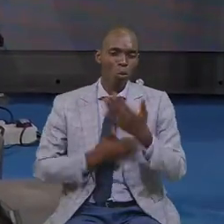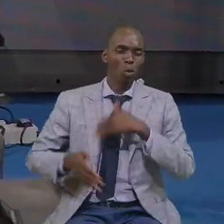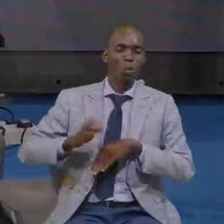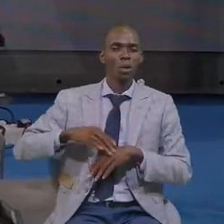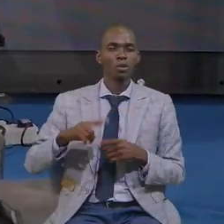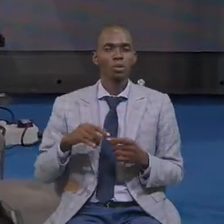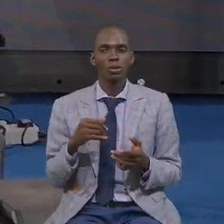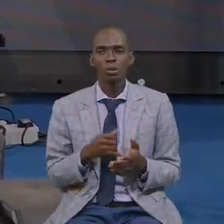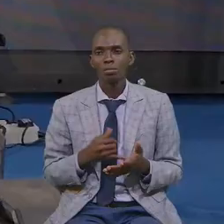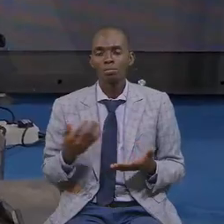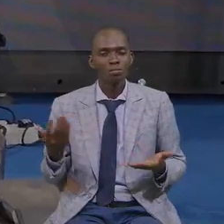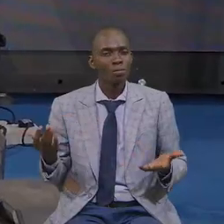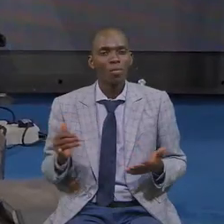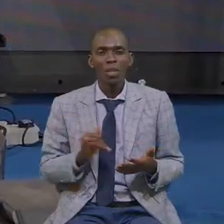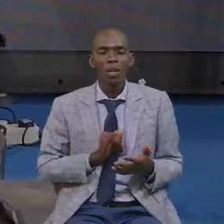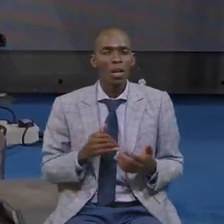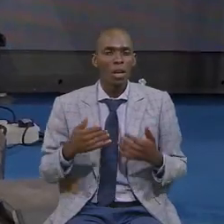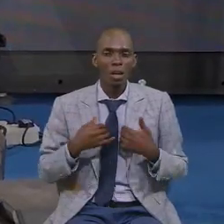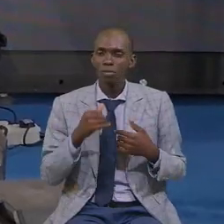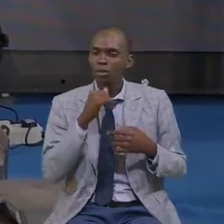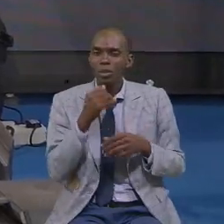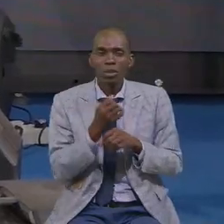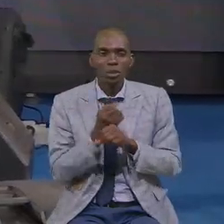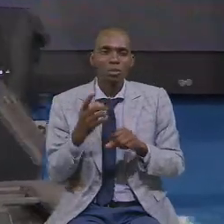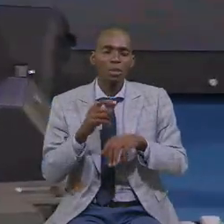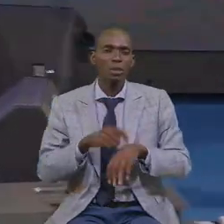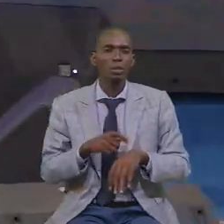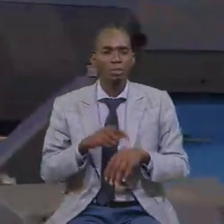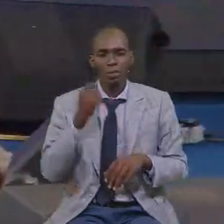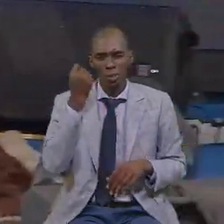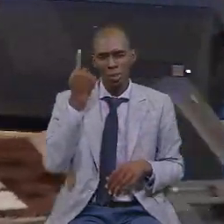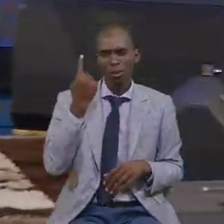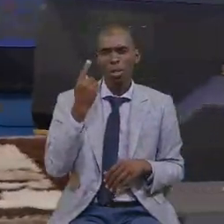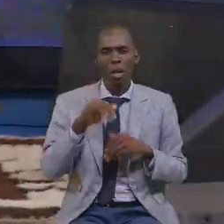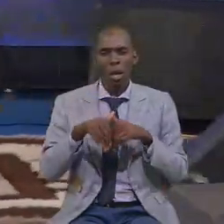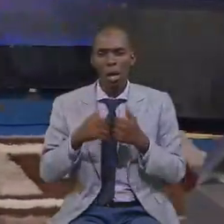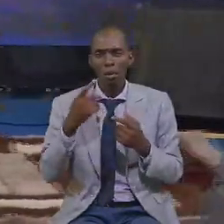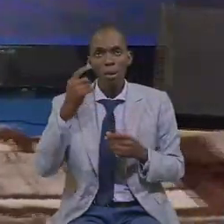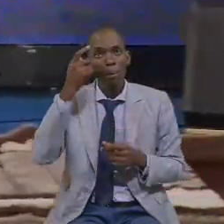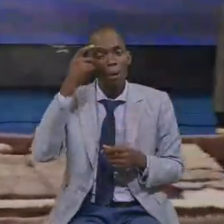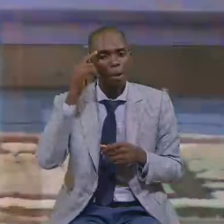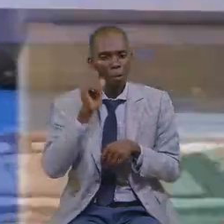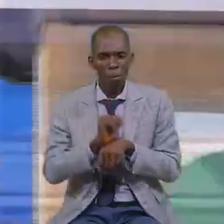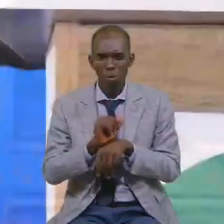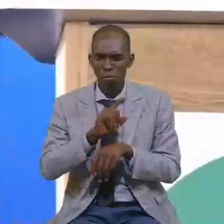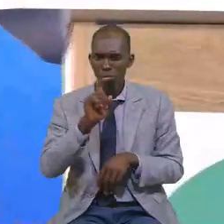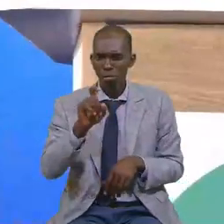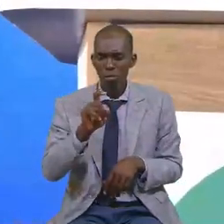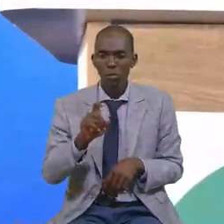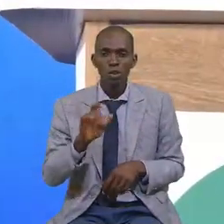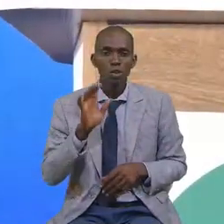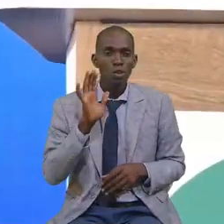have not redeemed the time. And you understand how the brain works? Your